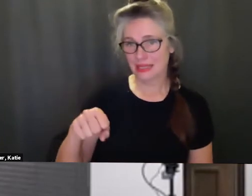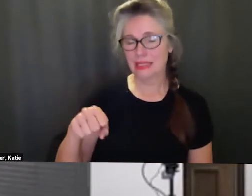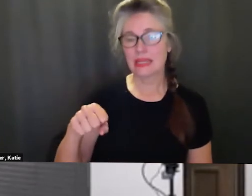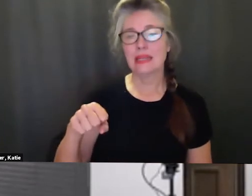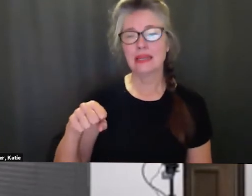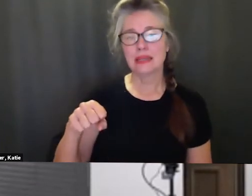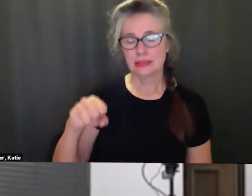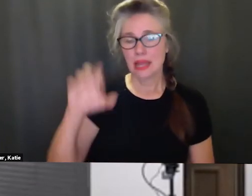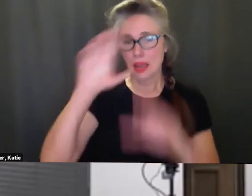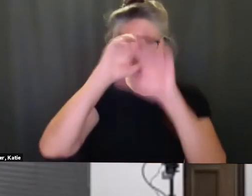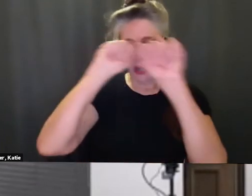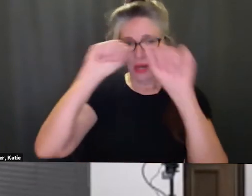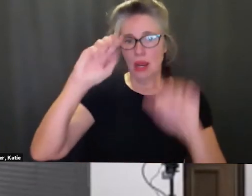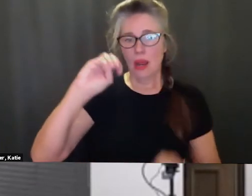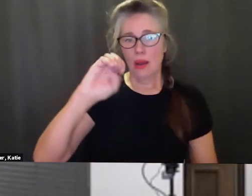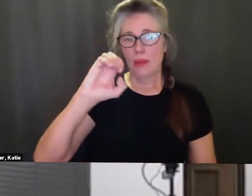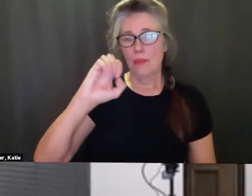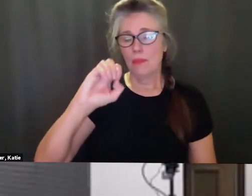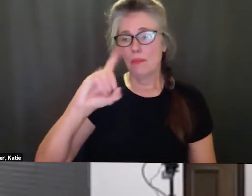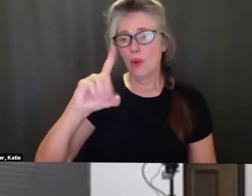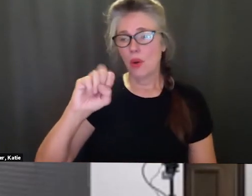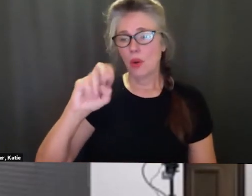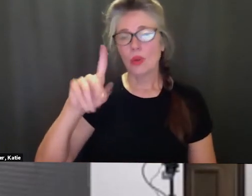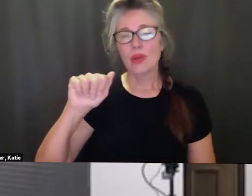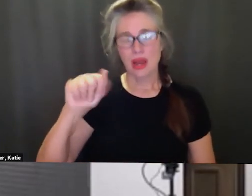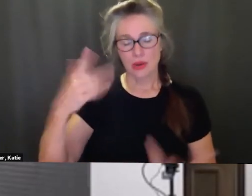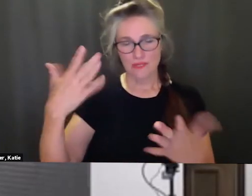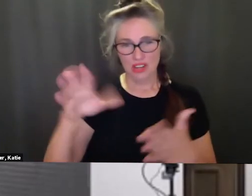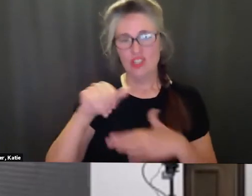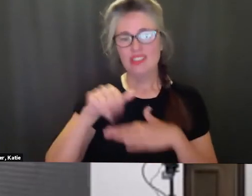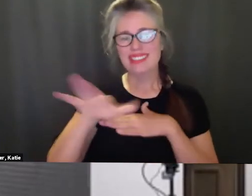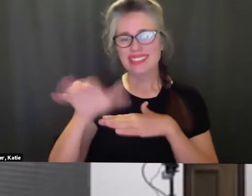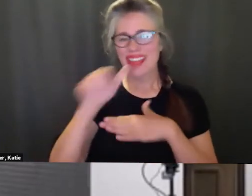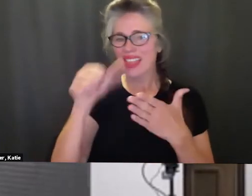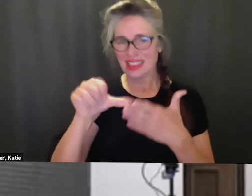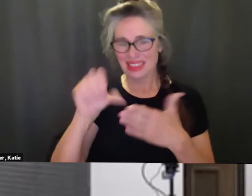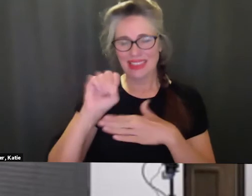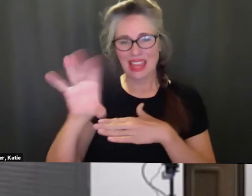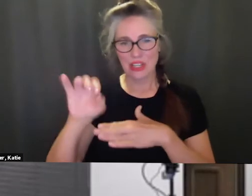written some letters that we've shared with our Senator Limon and